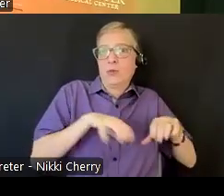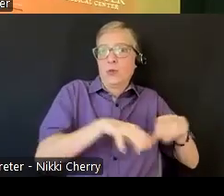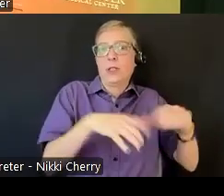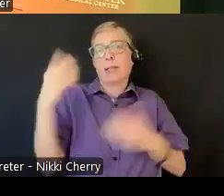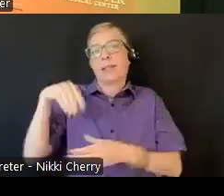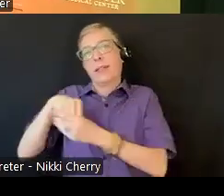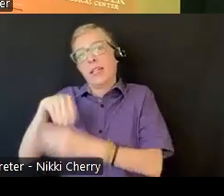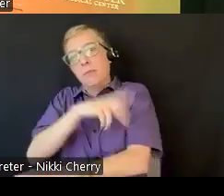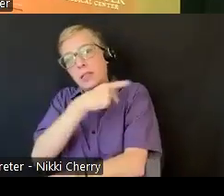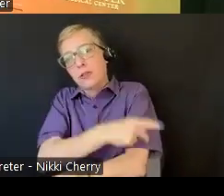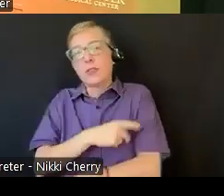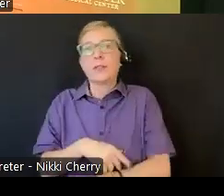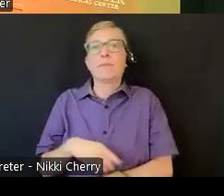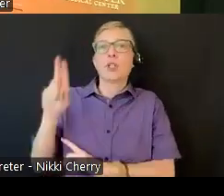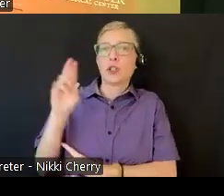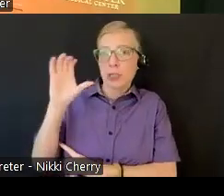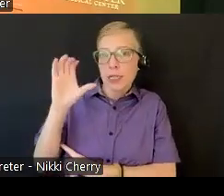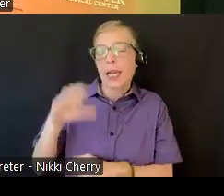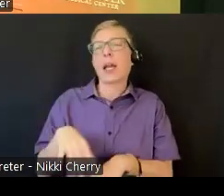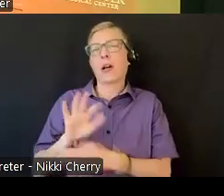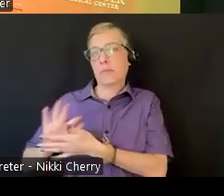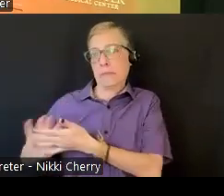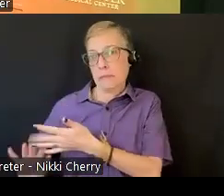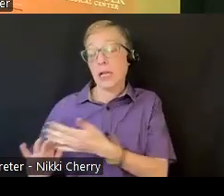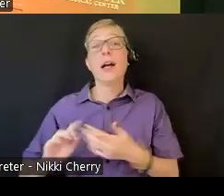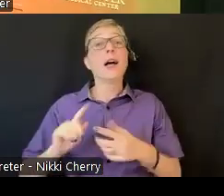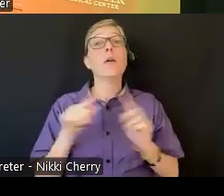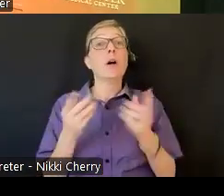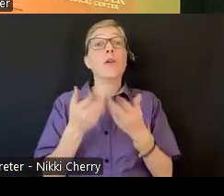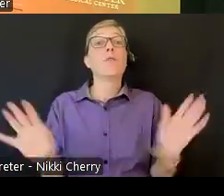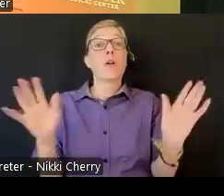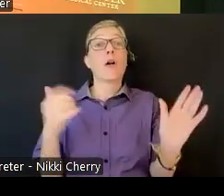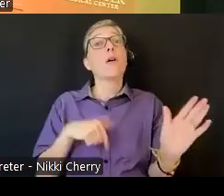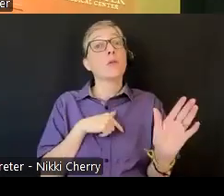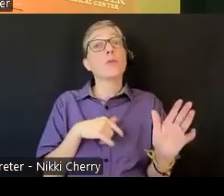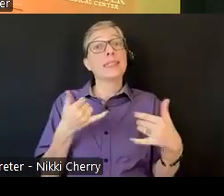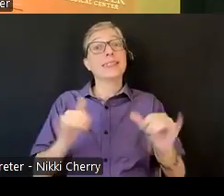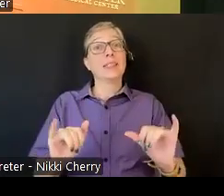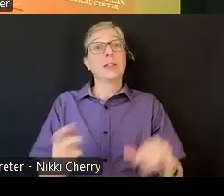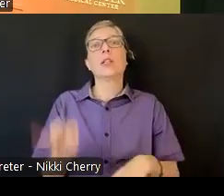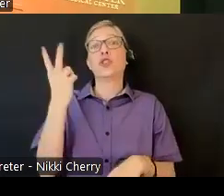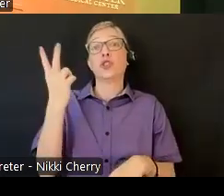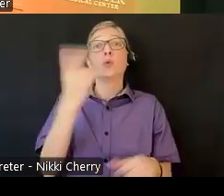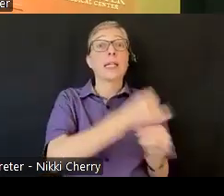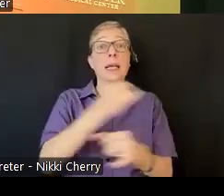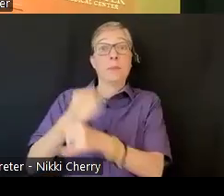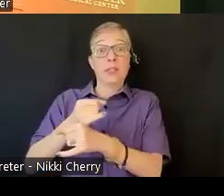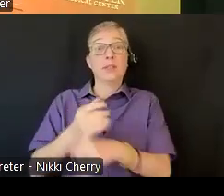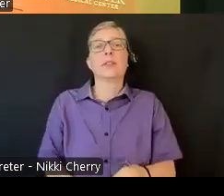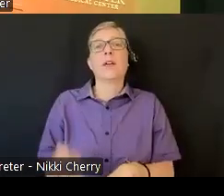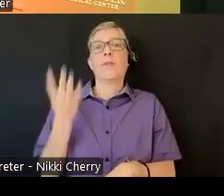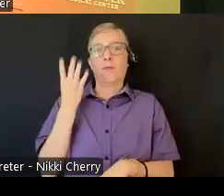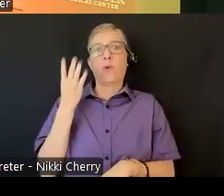and etc. But overall, we remain a 2-campus and 4 ambulatory care